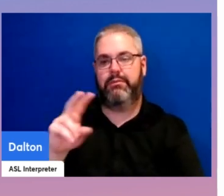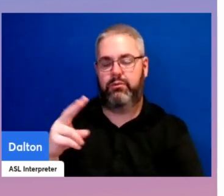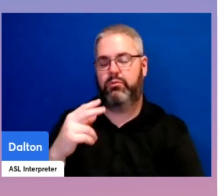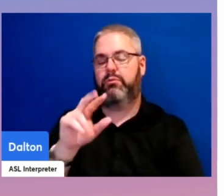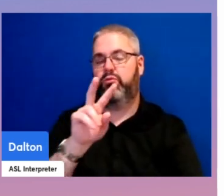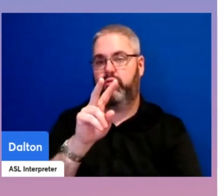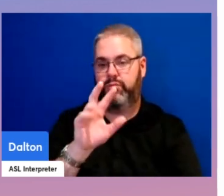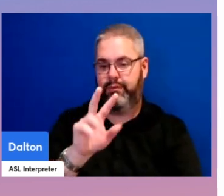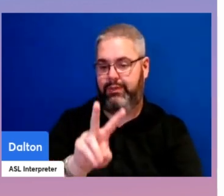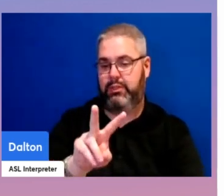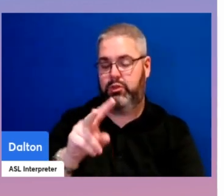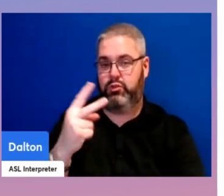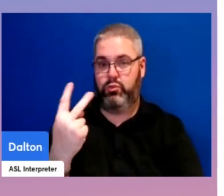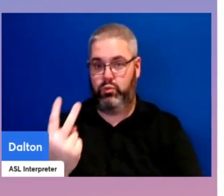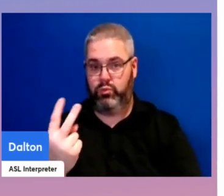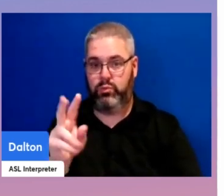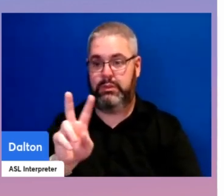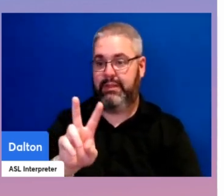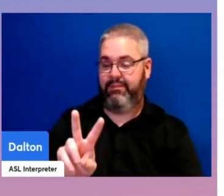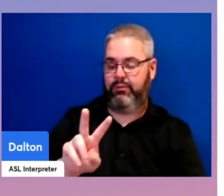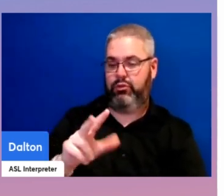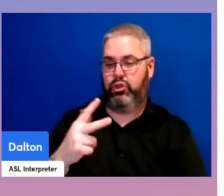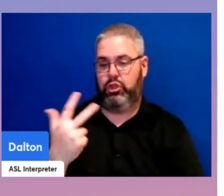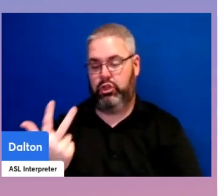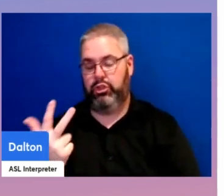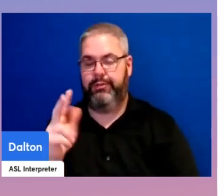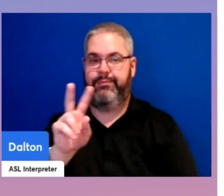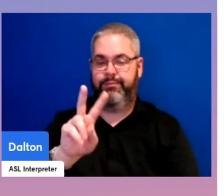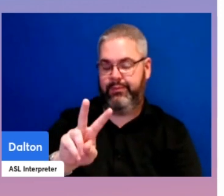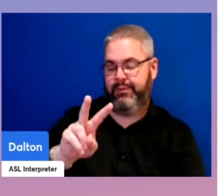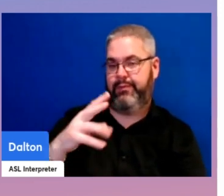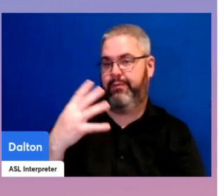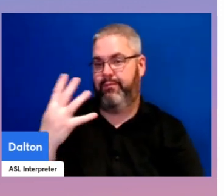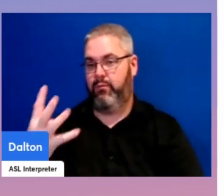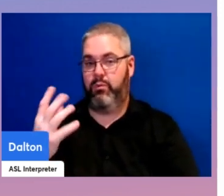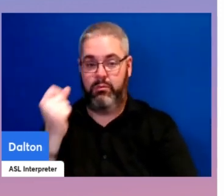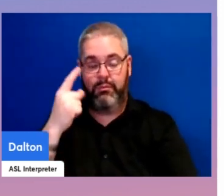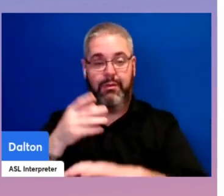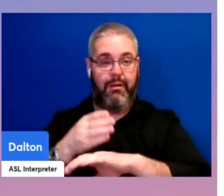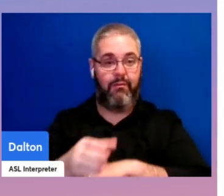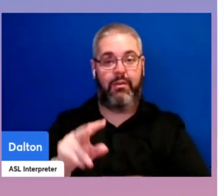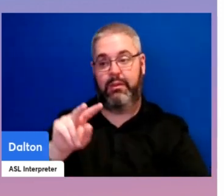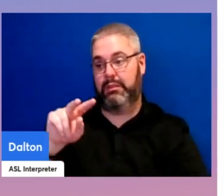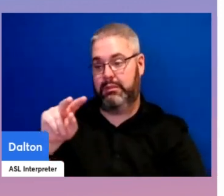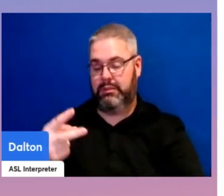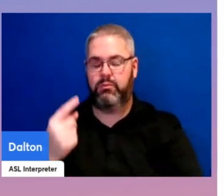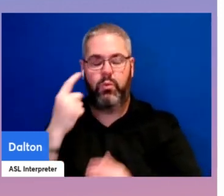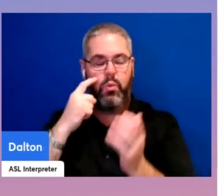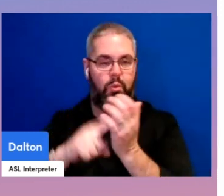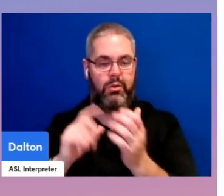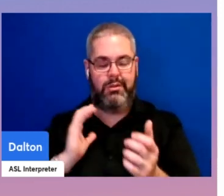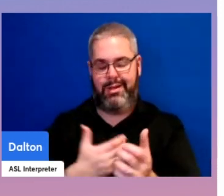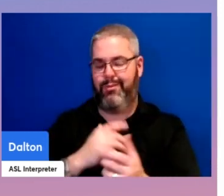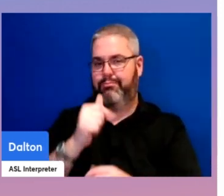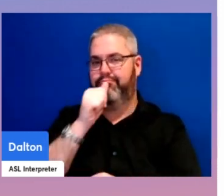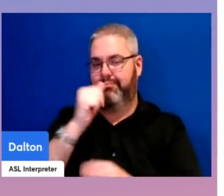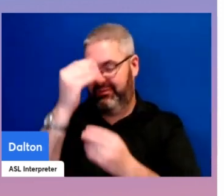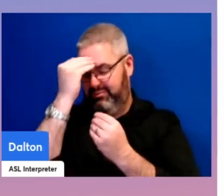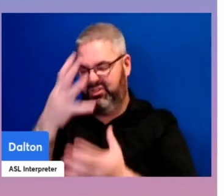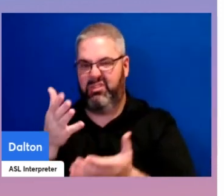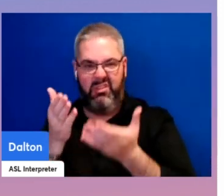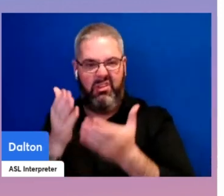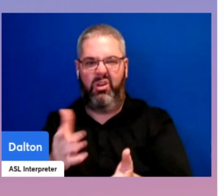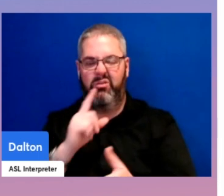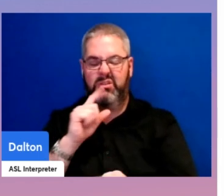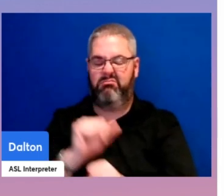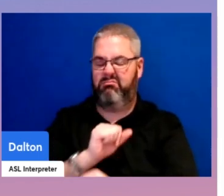and so on and so forth. And then finally, after the second colon, we see our encrypted data here. So that's essentially what it looks like. So we